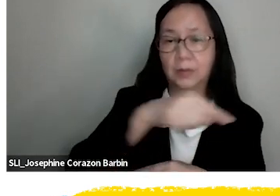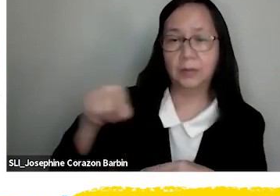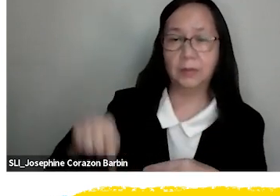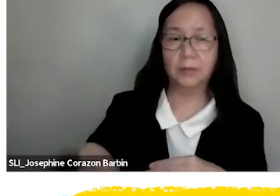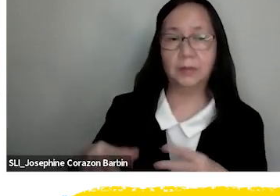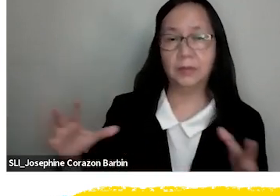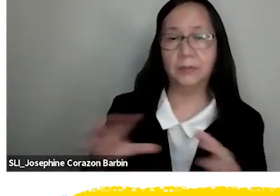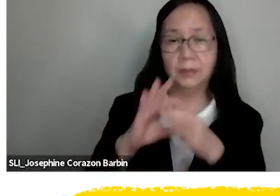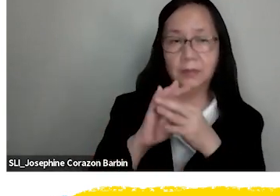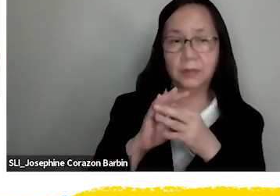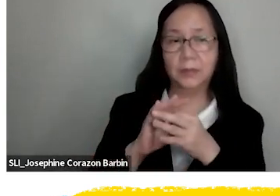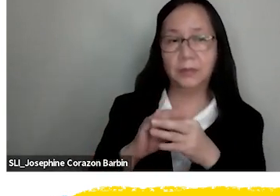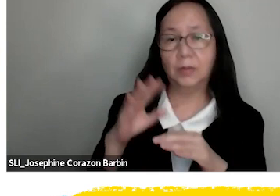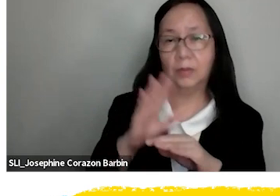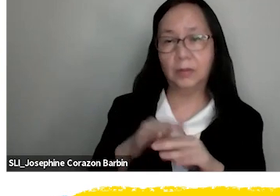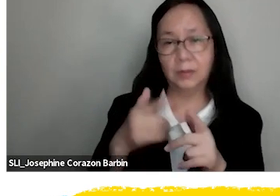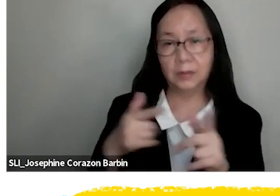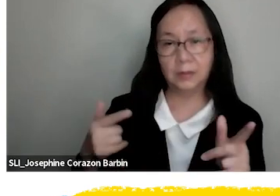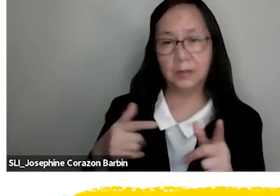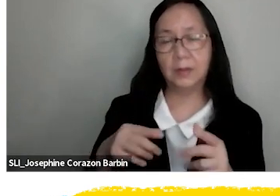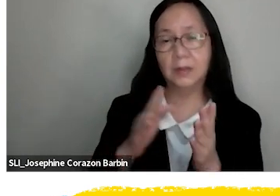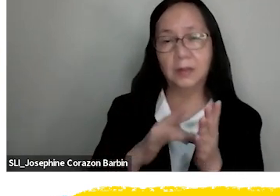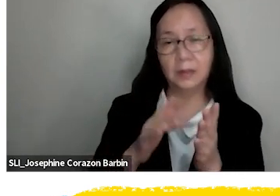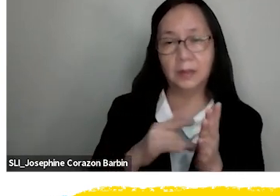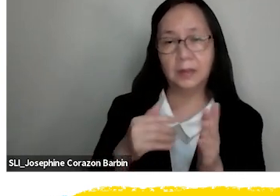online sexual abuse and exploitation,